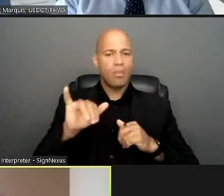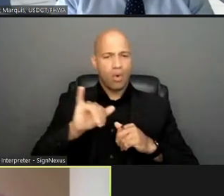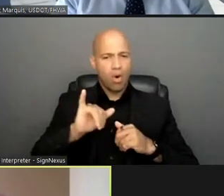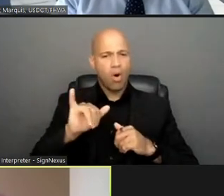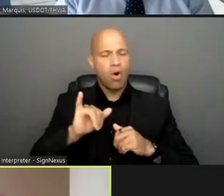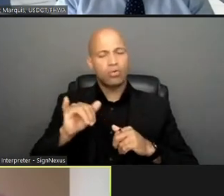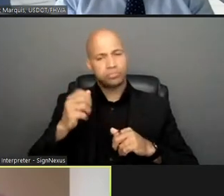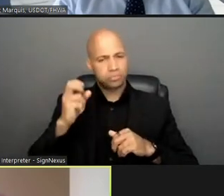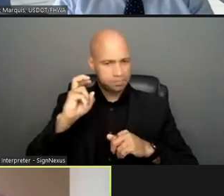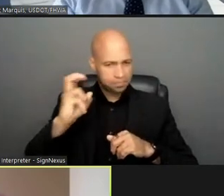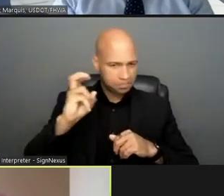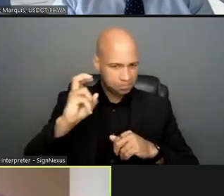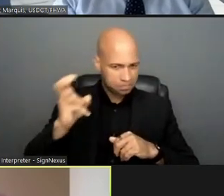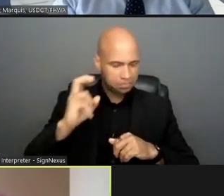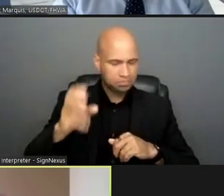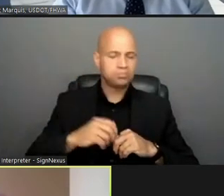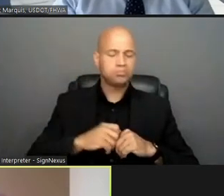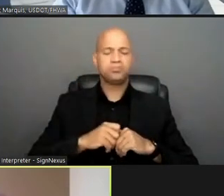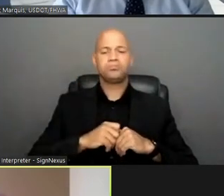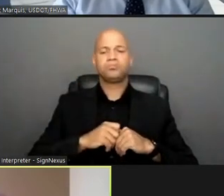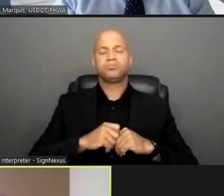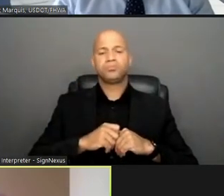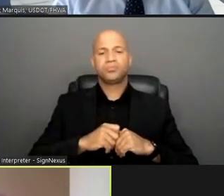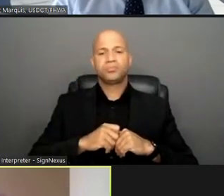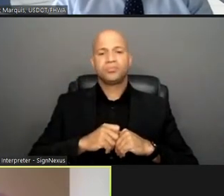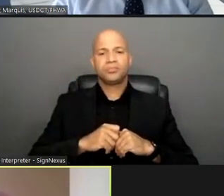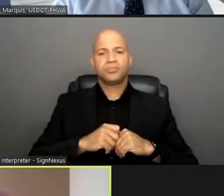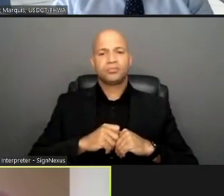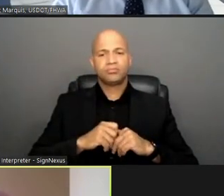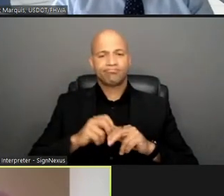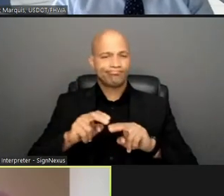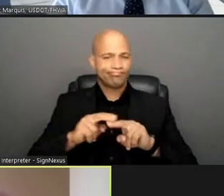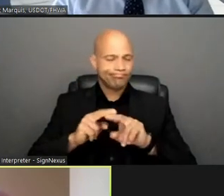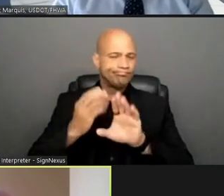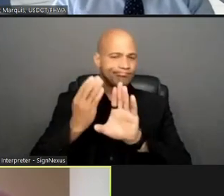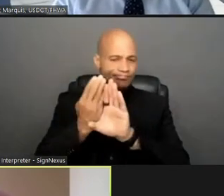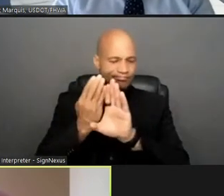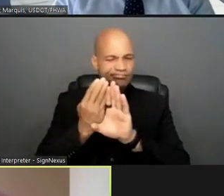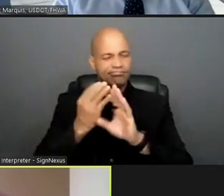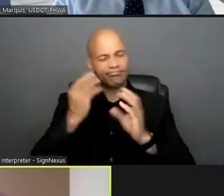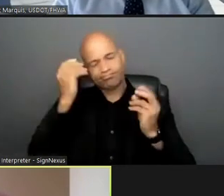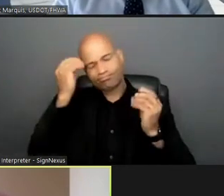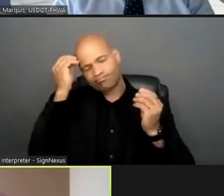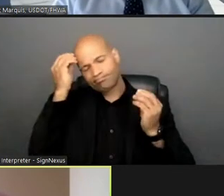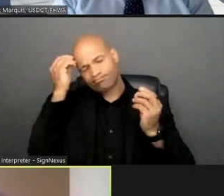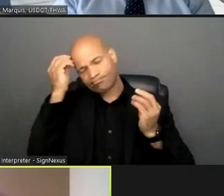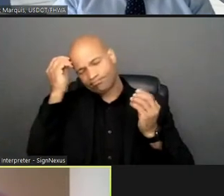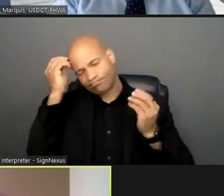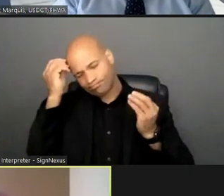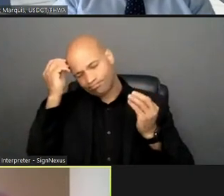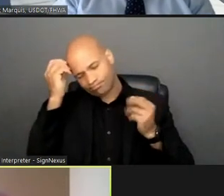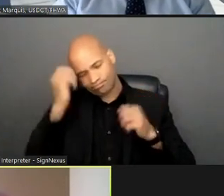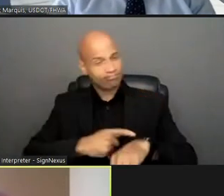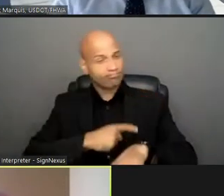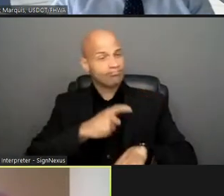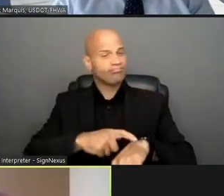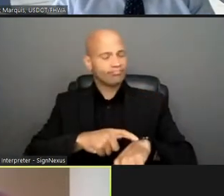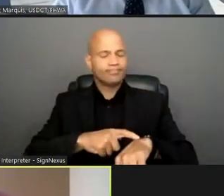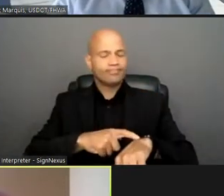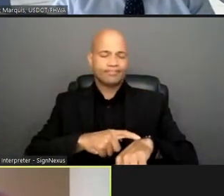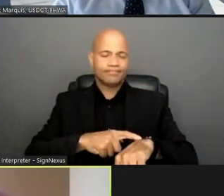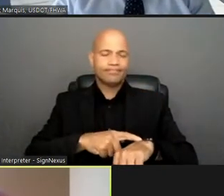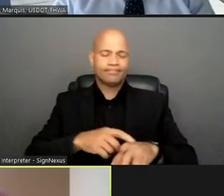mass transit and after thinking about a a great length we we are in complete support